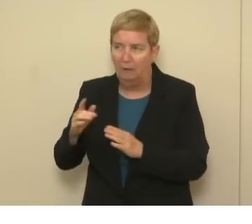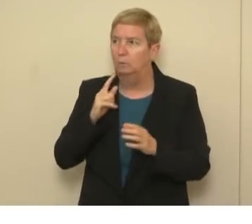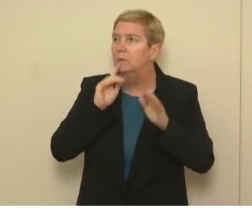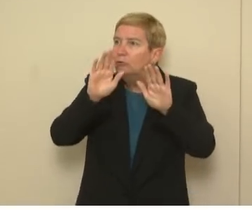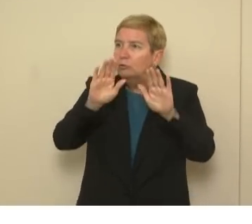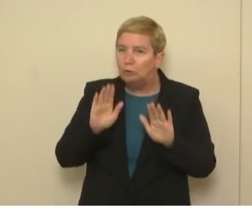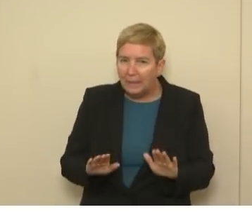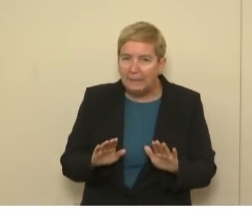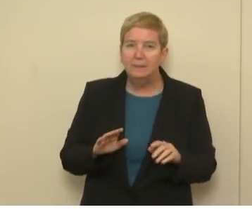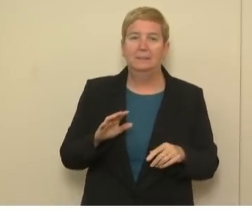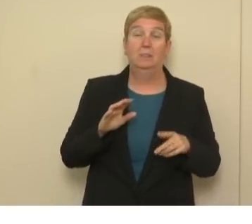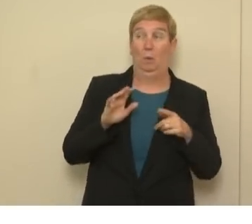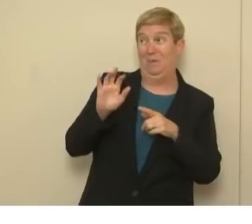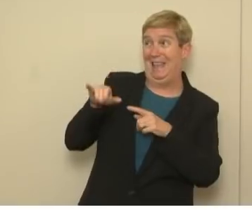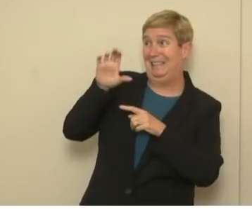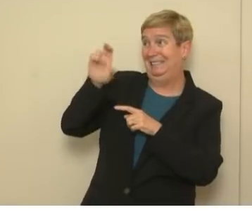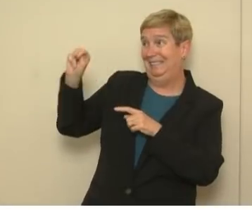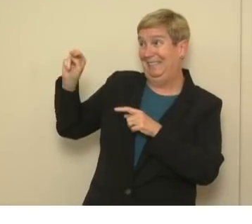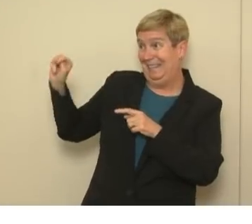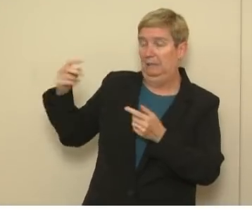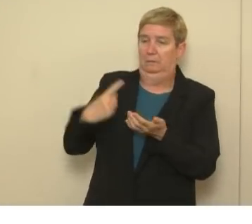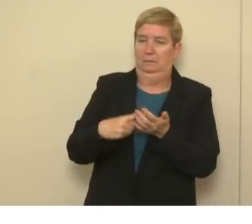short feature on New Mexico,